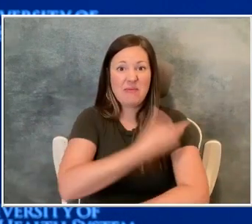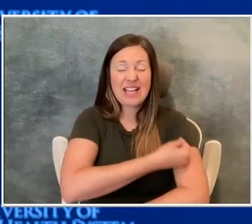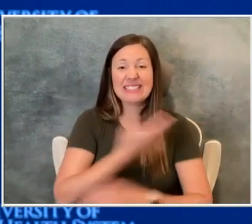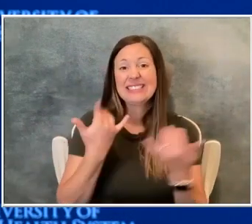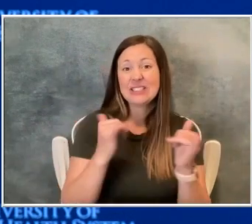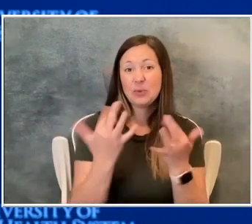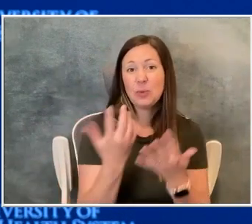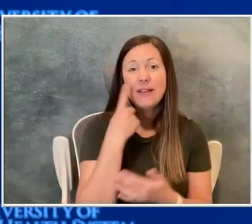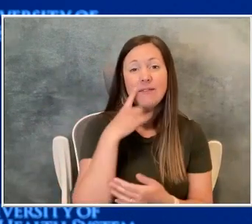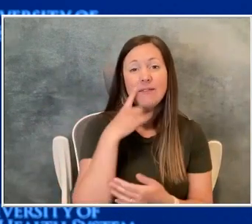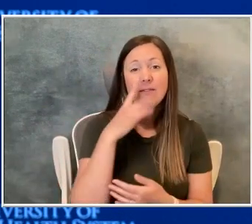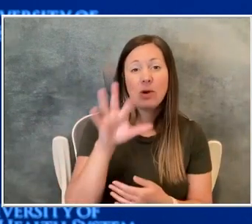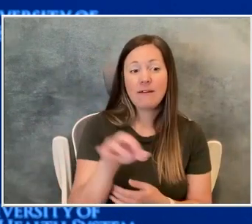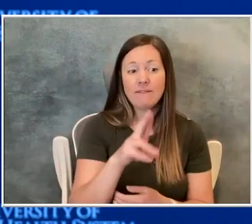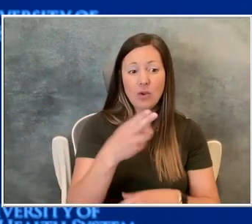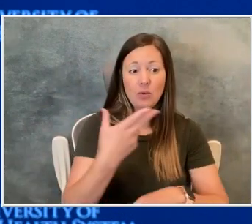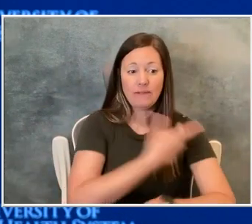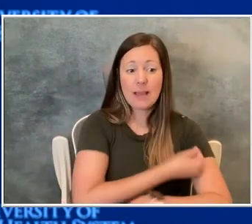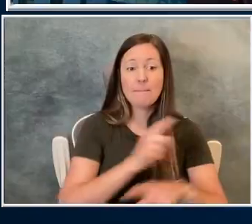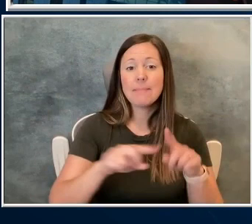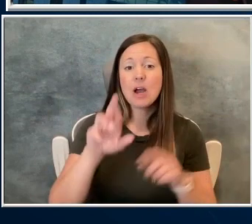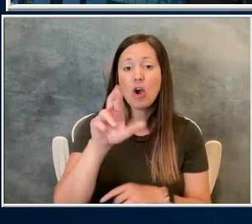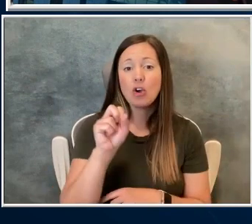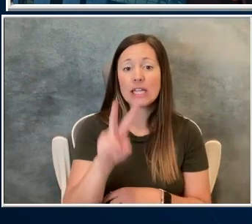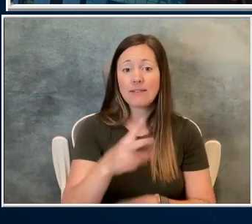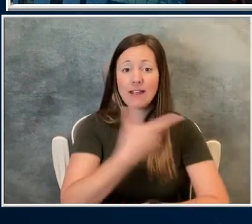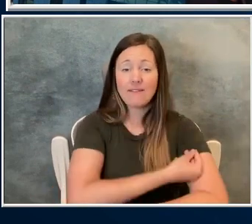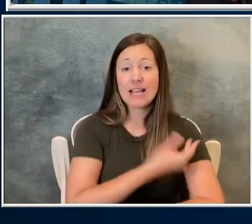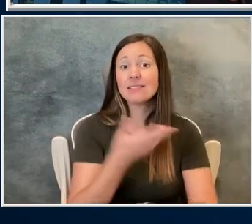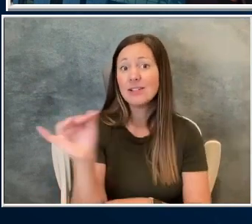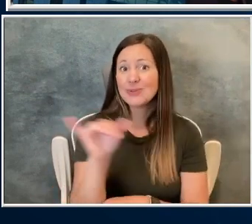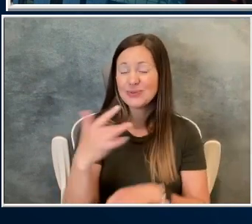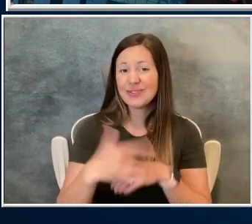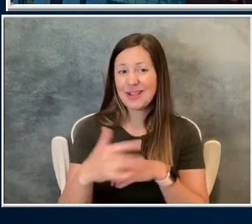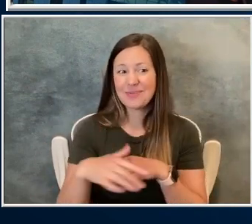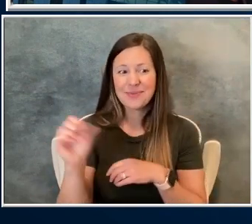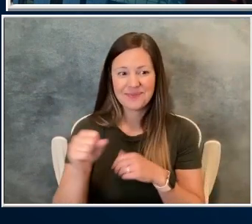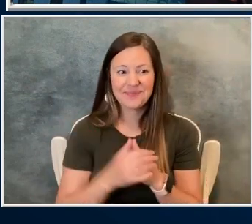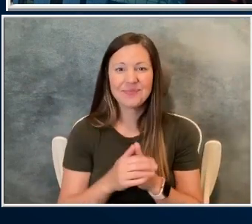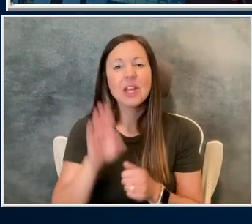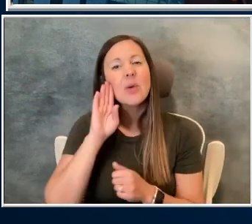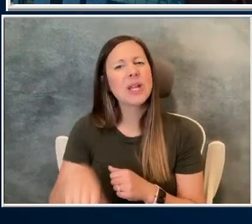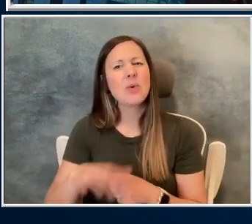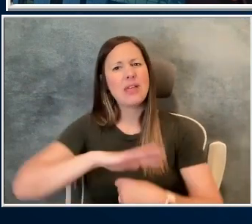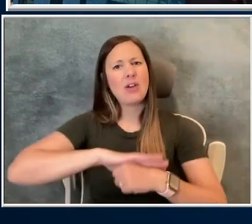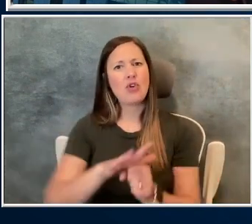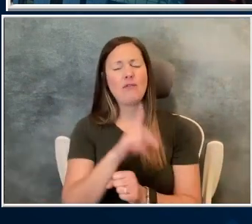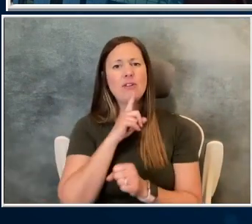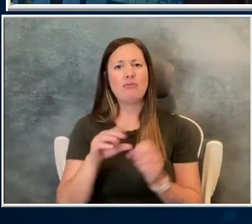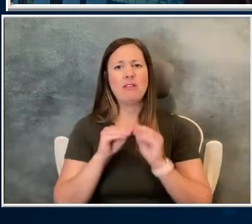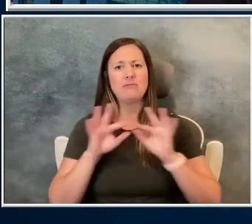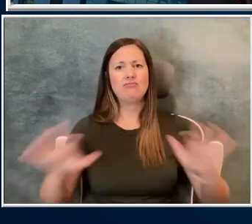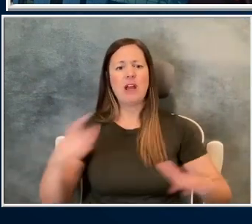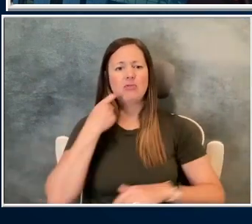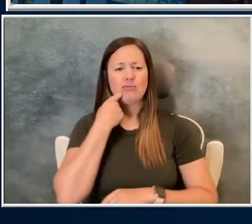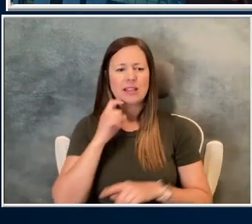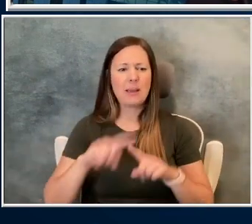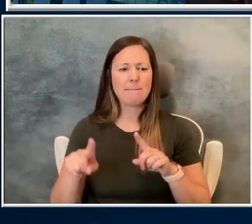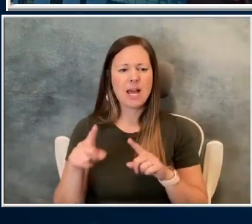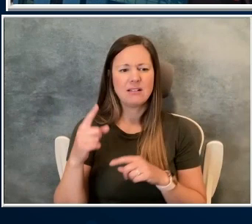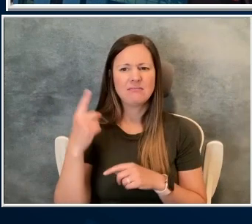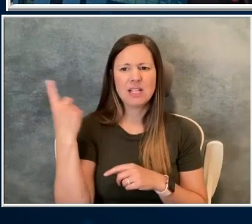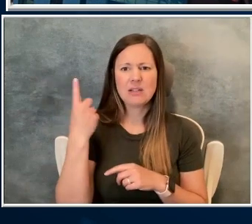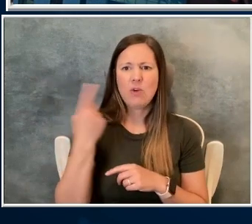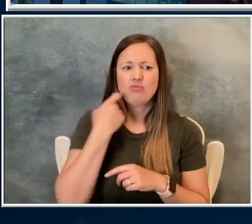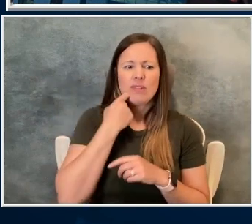but RSV vaccine is available in the community. All right, Hawk, since we know that COVID's been spreading recently, if someone recently had COVID,